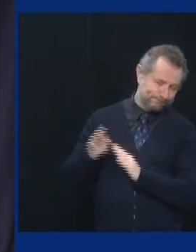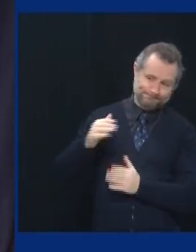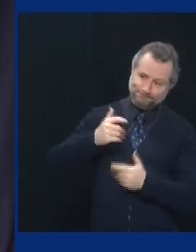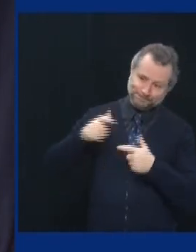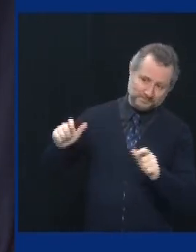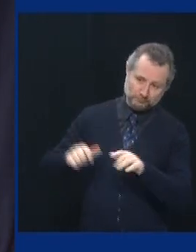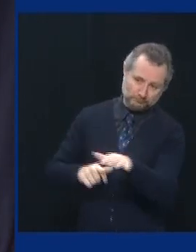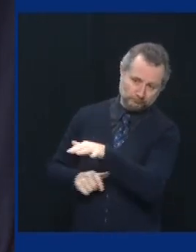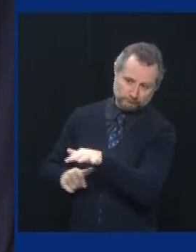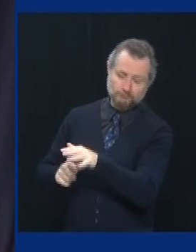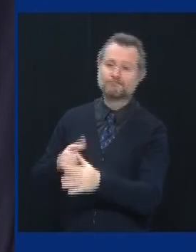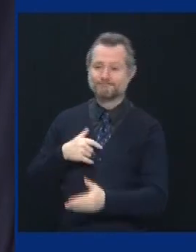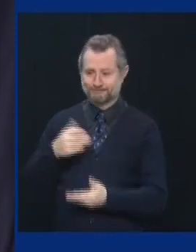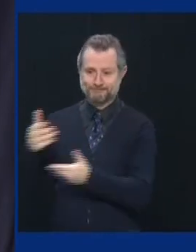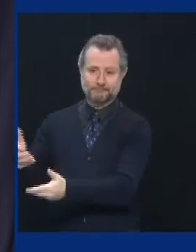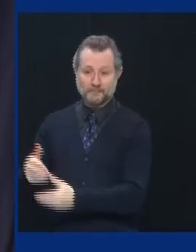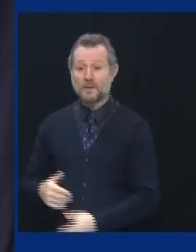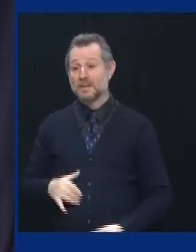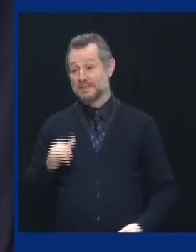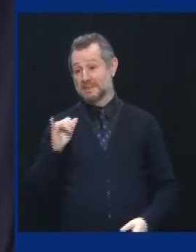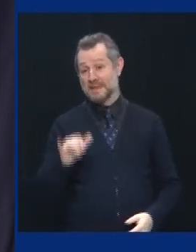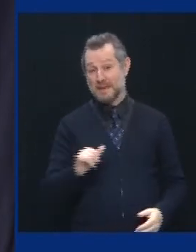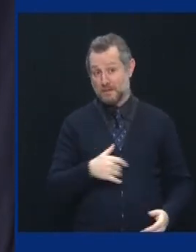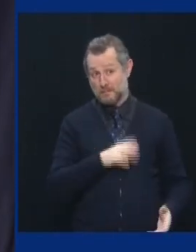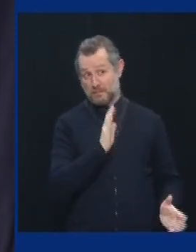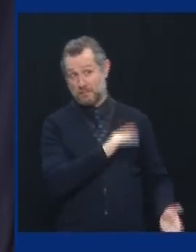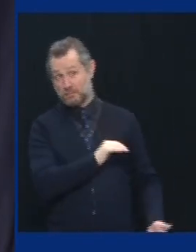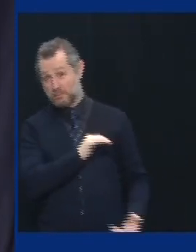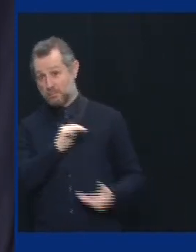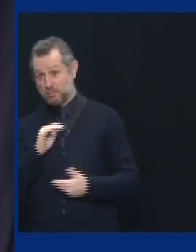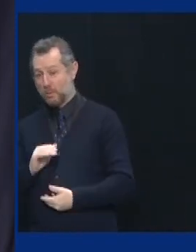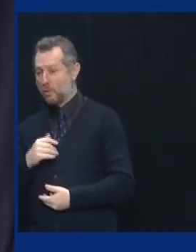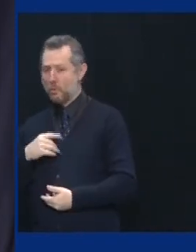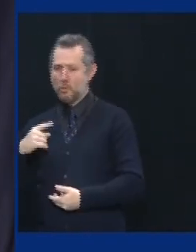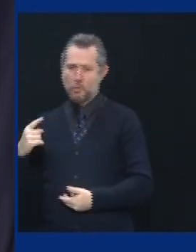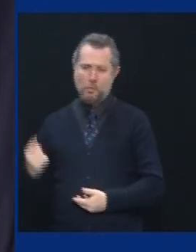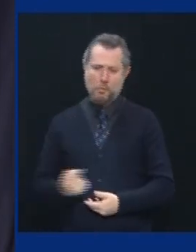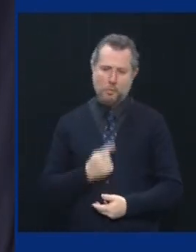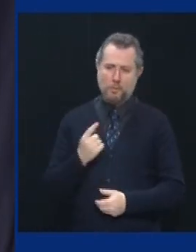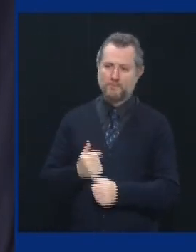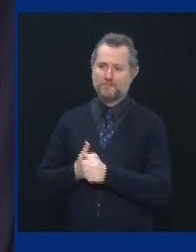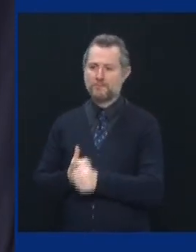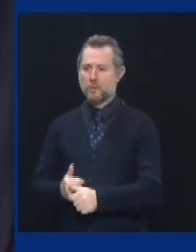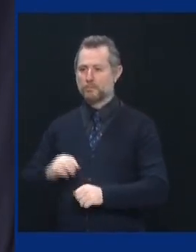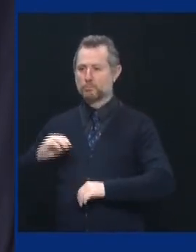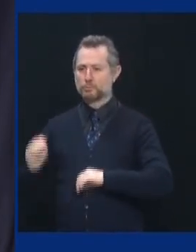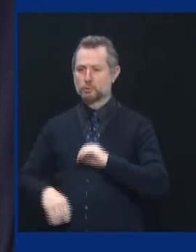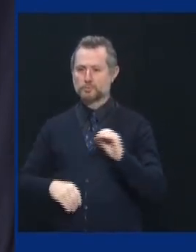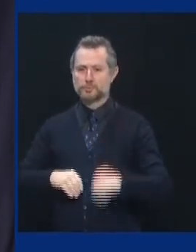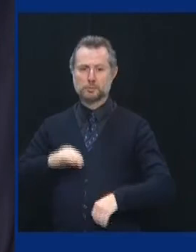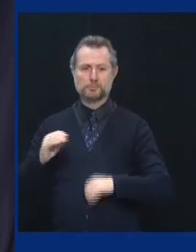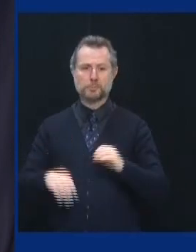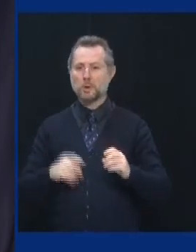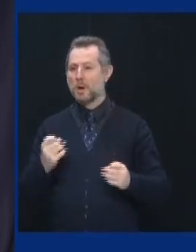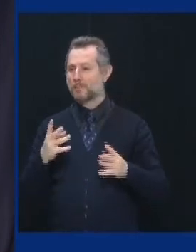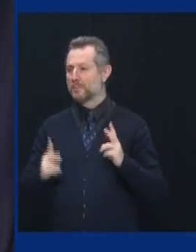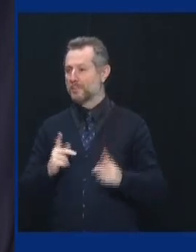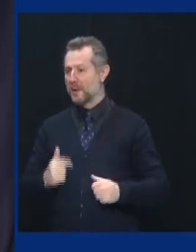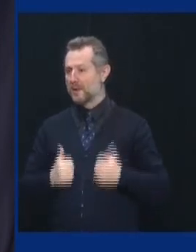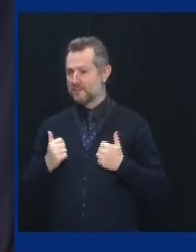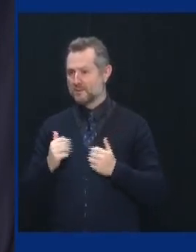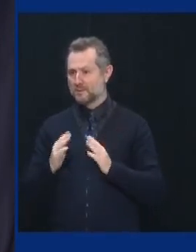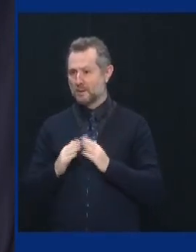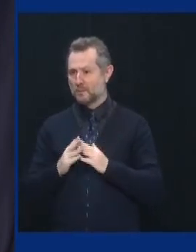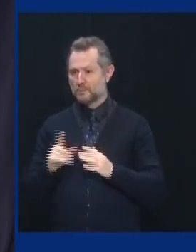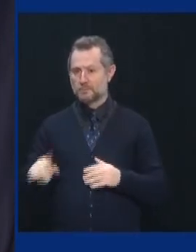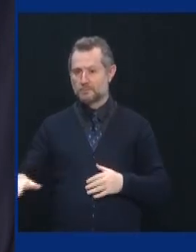any allocation is always proportionate among regions. So if we allocated 65,000, that